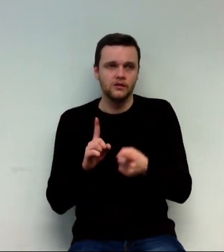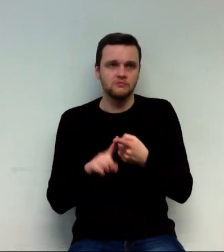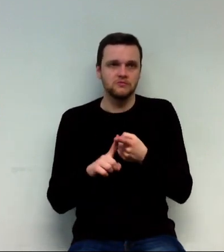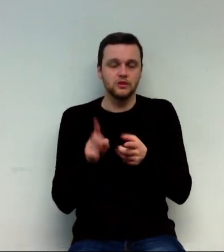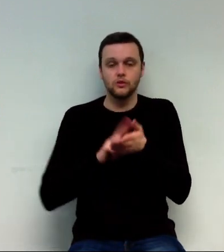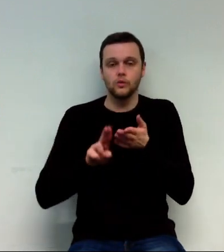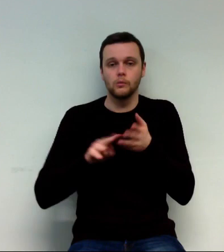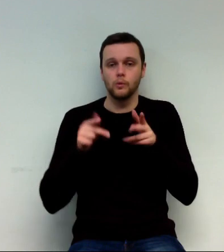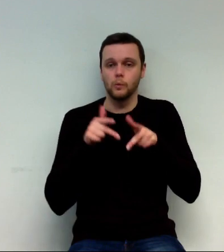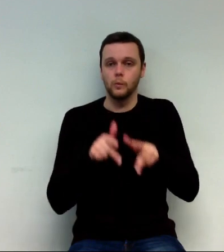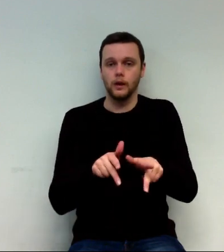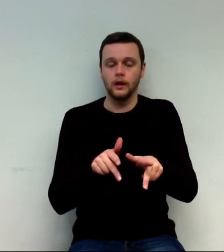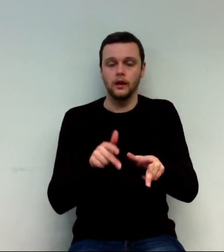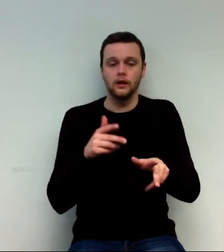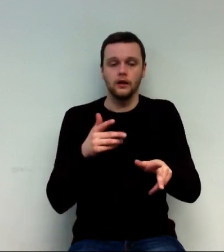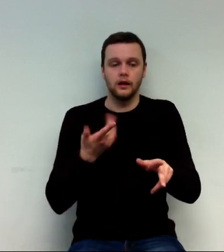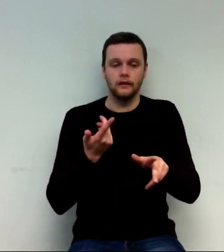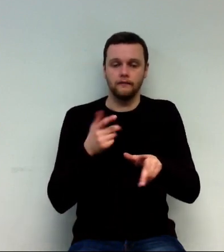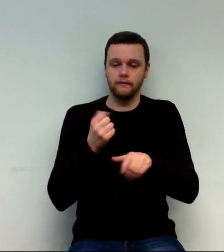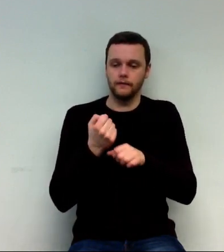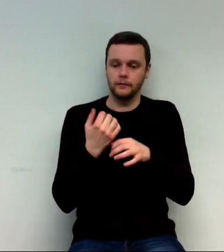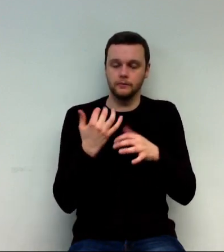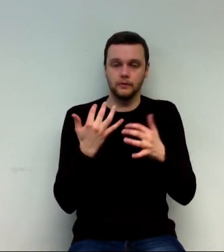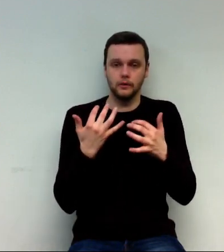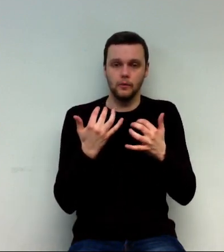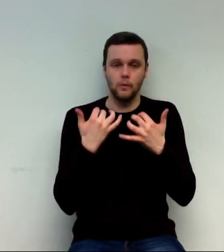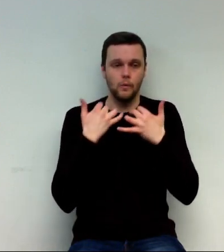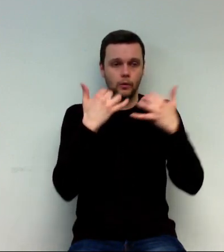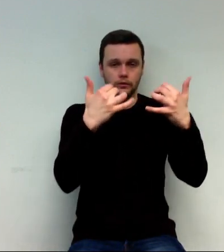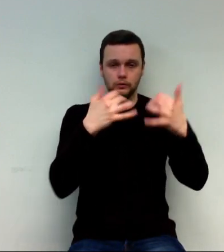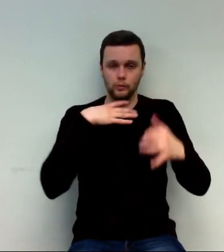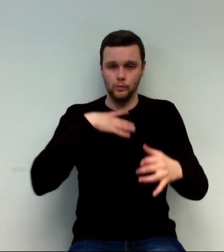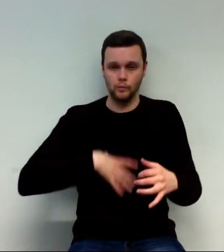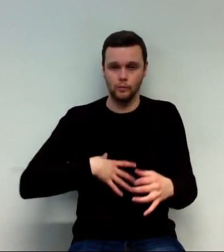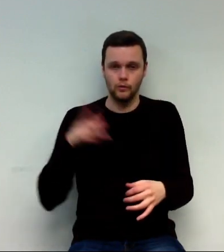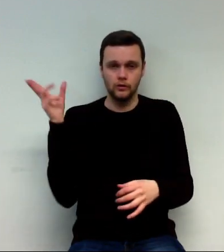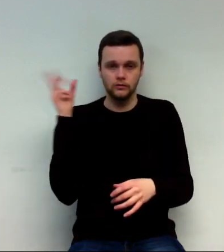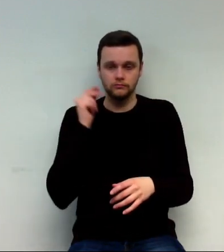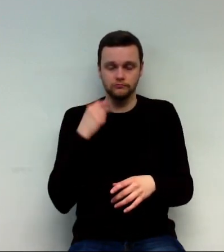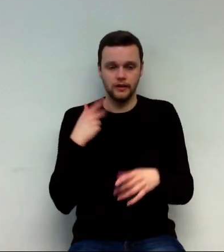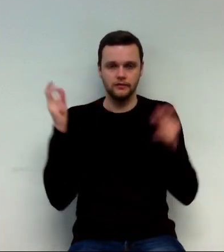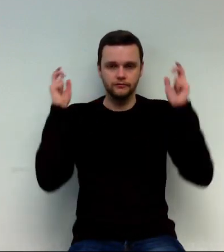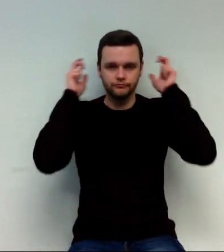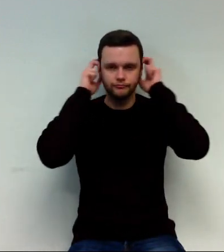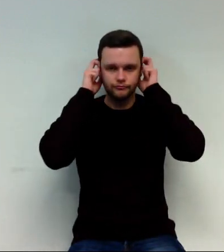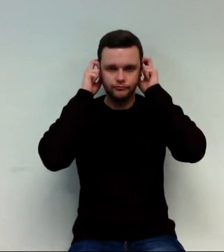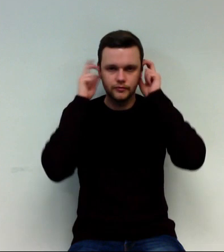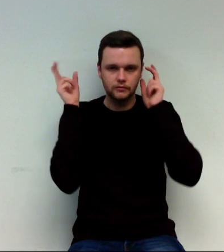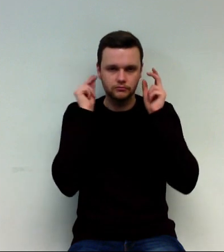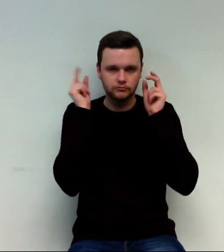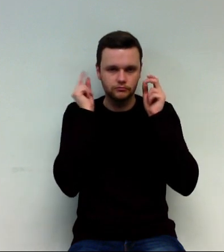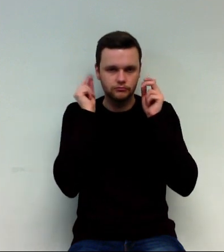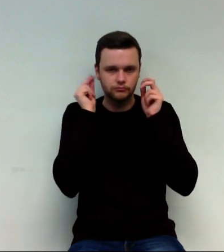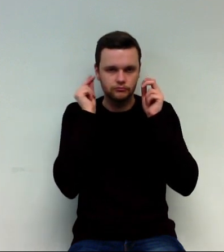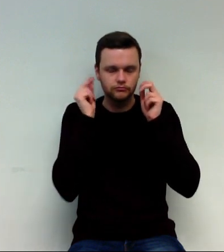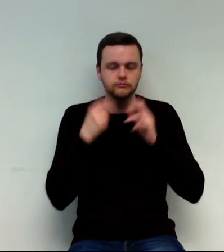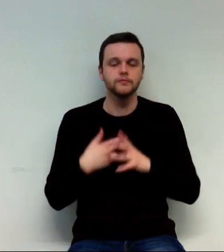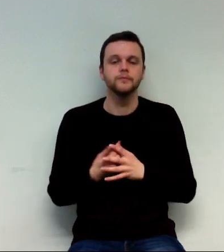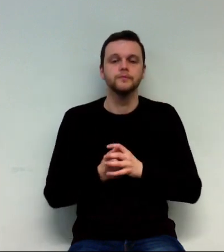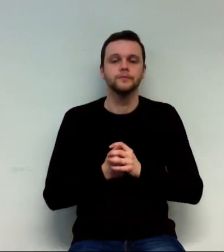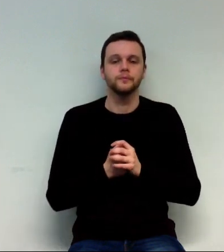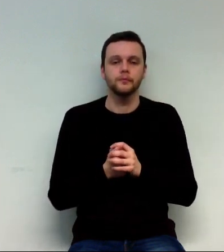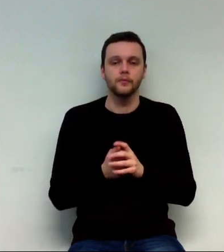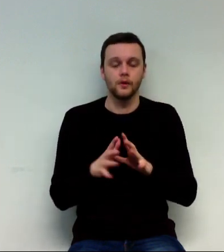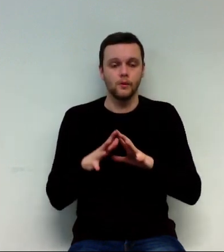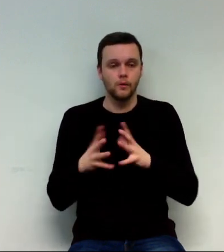method where the audience members who would require audio description are wearing headsets. And